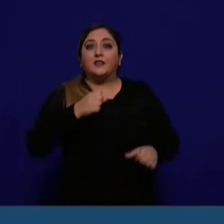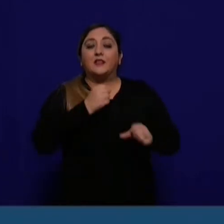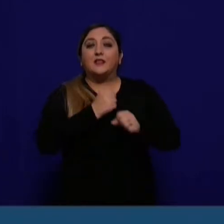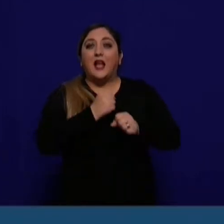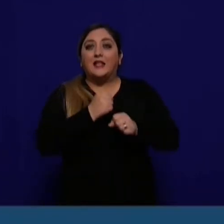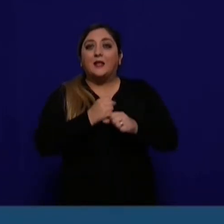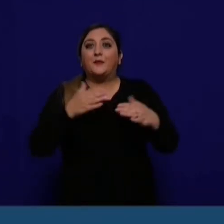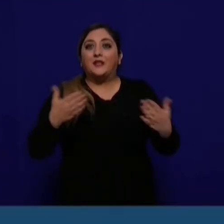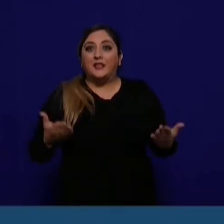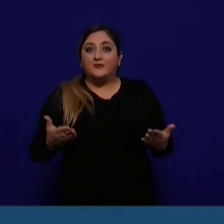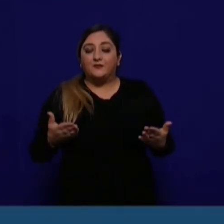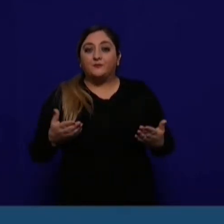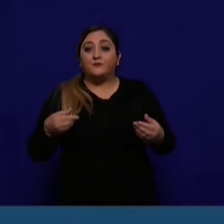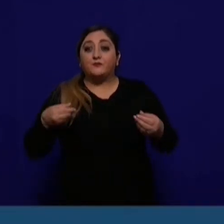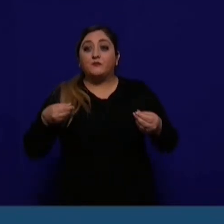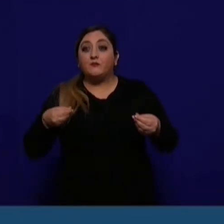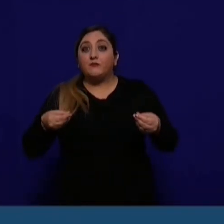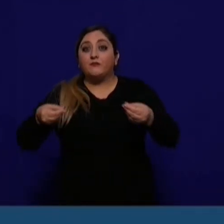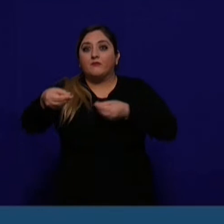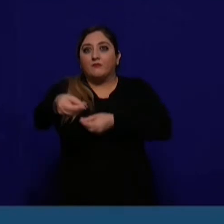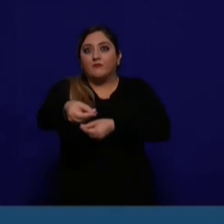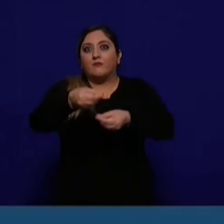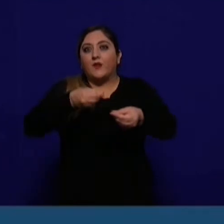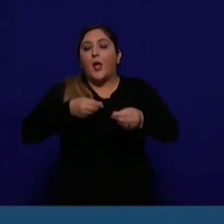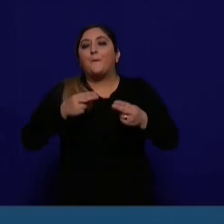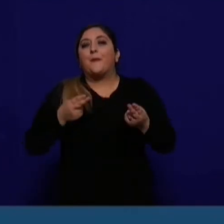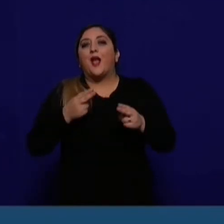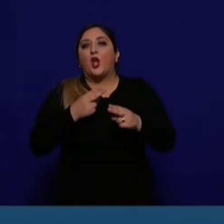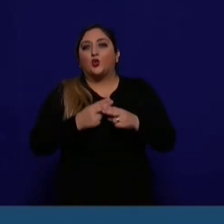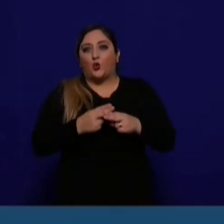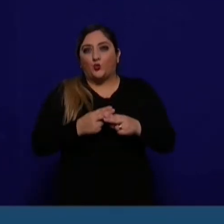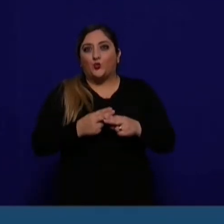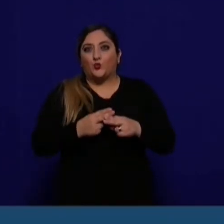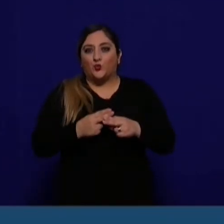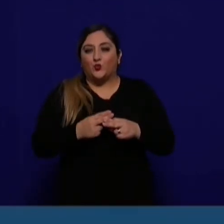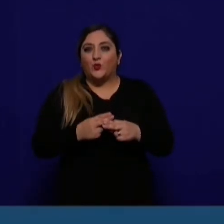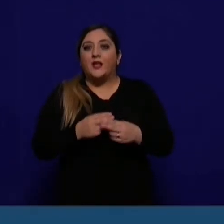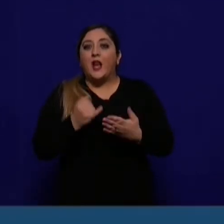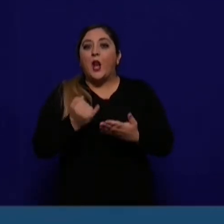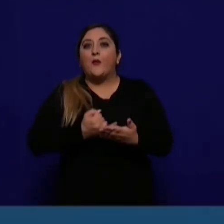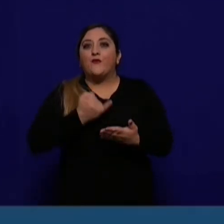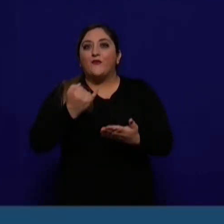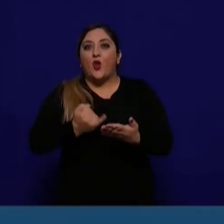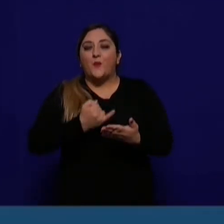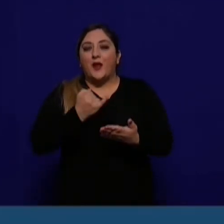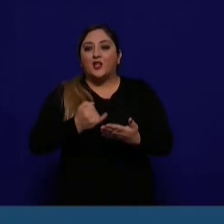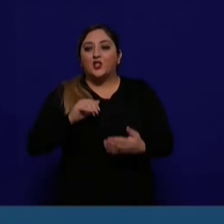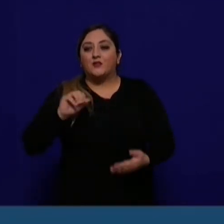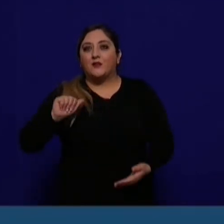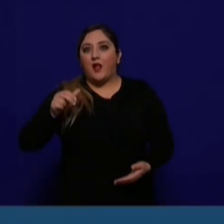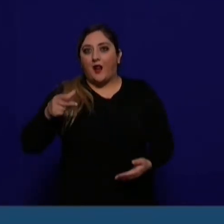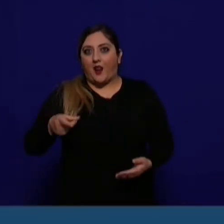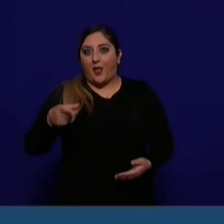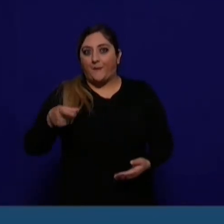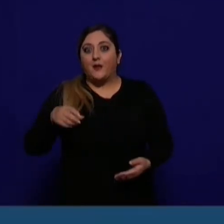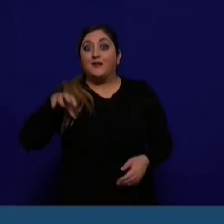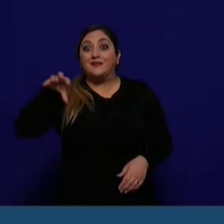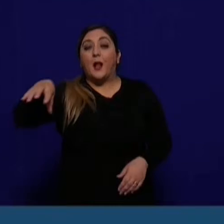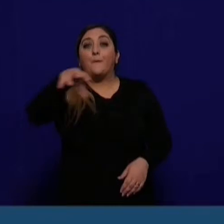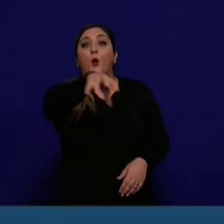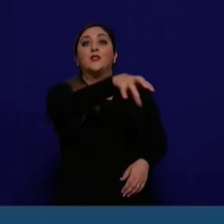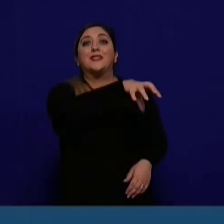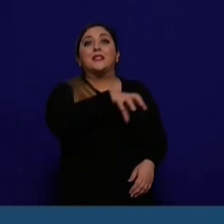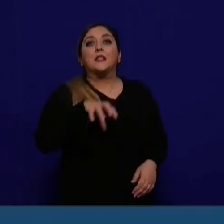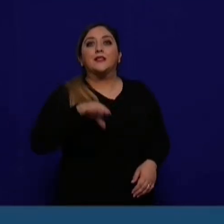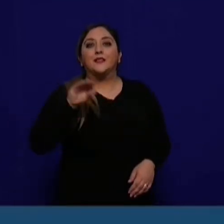exchange ta' l-exposure notification keys li jkun hemm bejn l-applications ta' diversi pajjiżi.